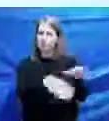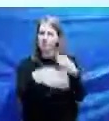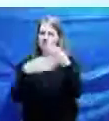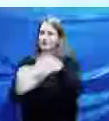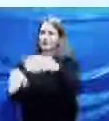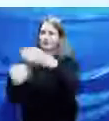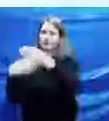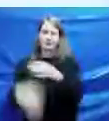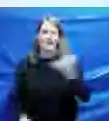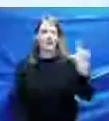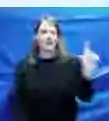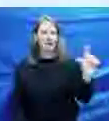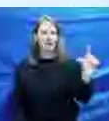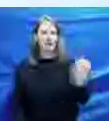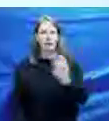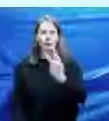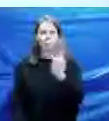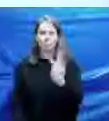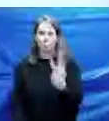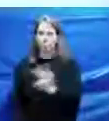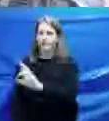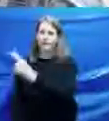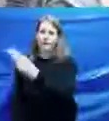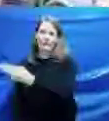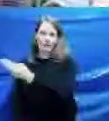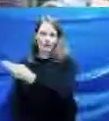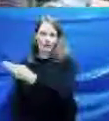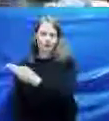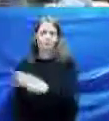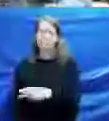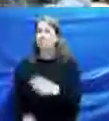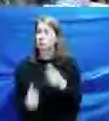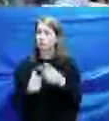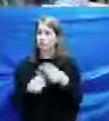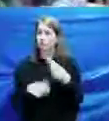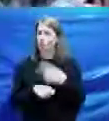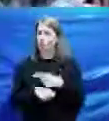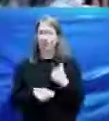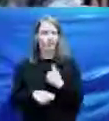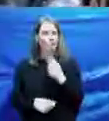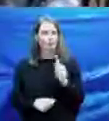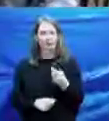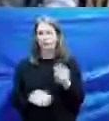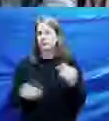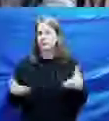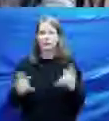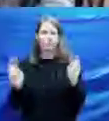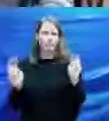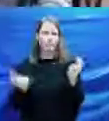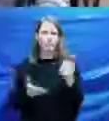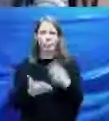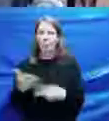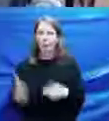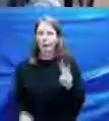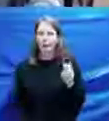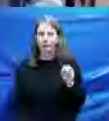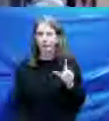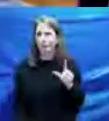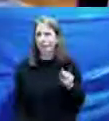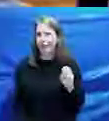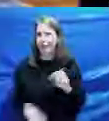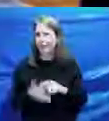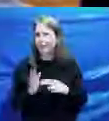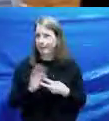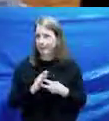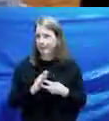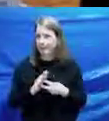be able to construct something? So the first day of volume is just figuring out what is volume, talking about bits like what's inside, and then the